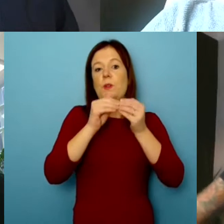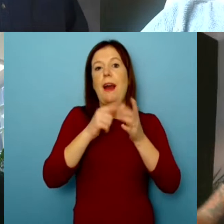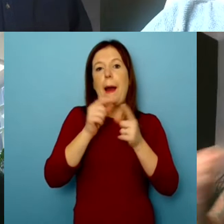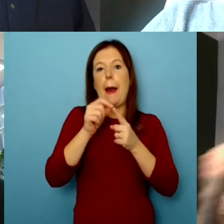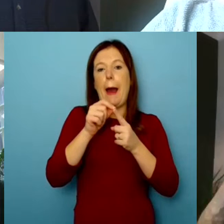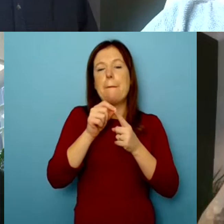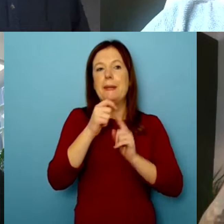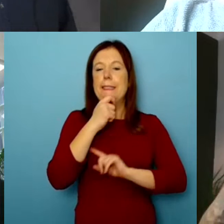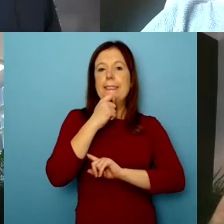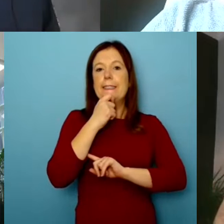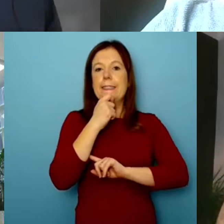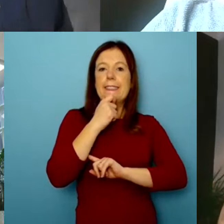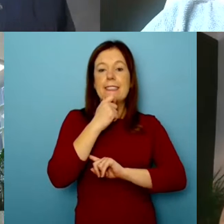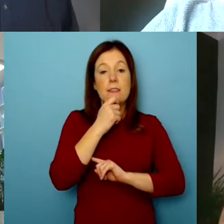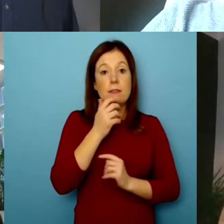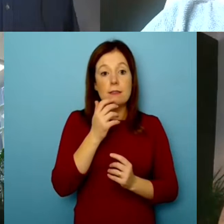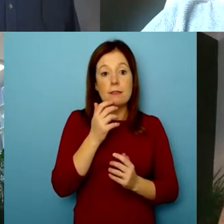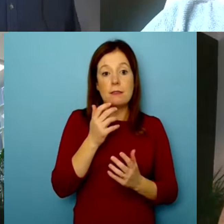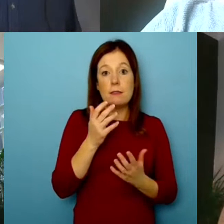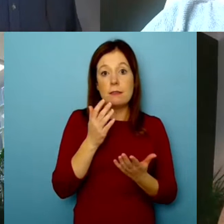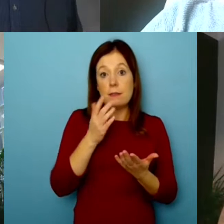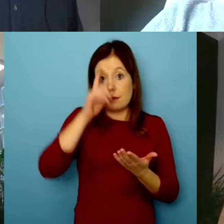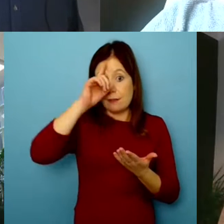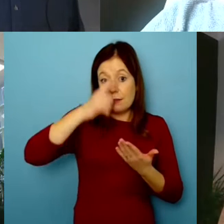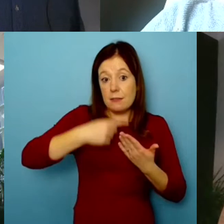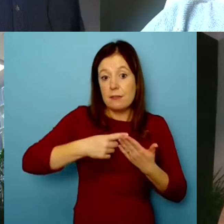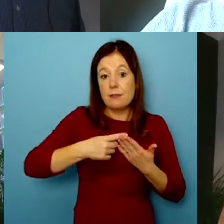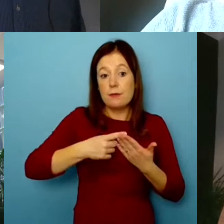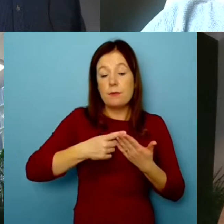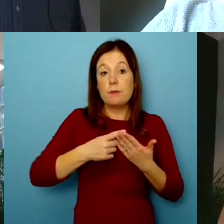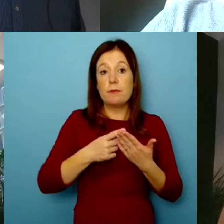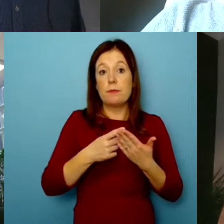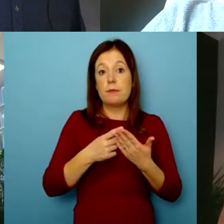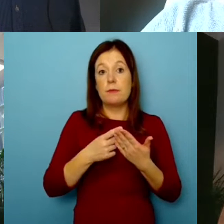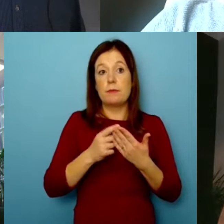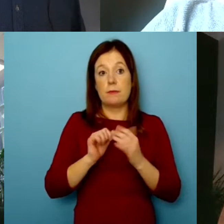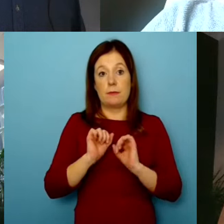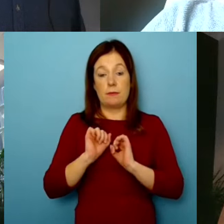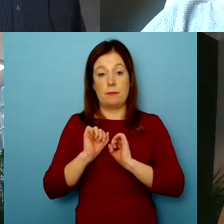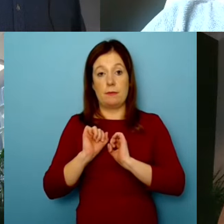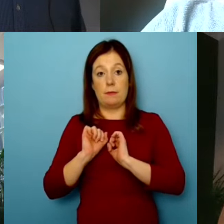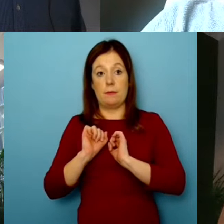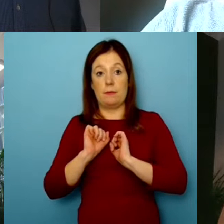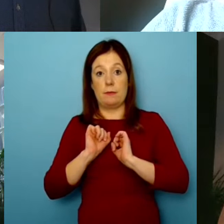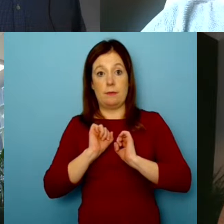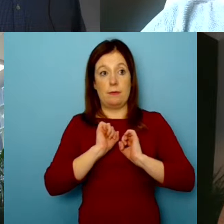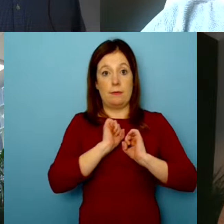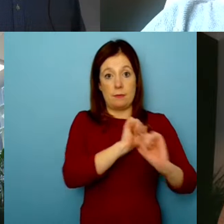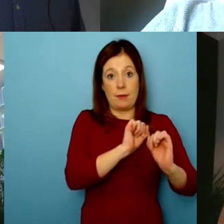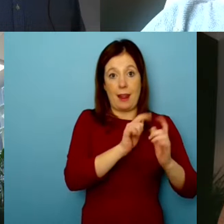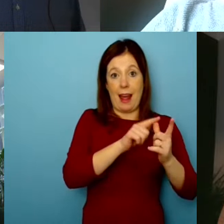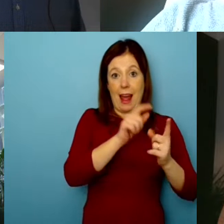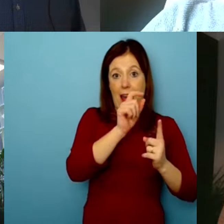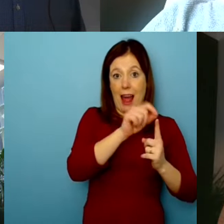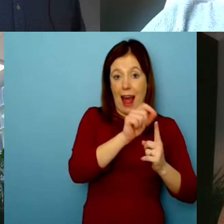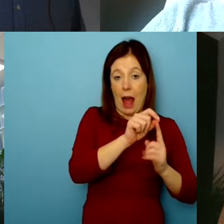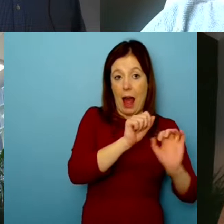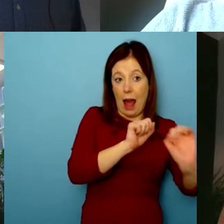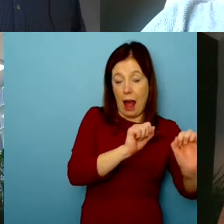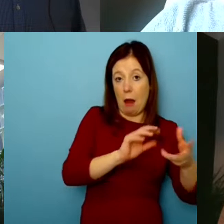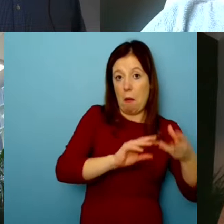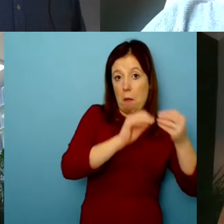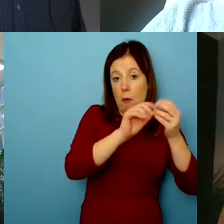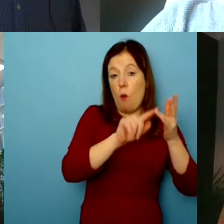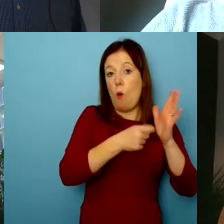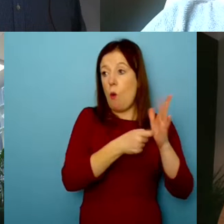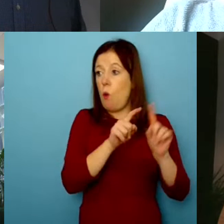to whether they would want to offer their tailored layout for that application, or to go